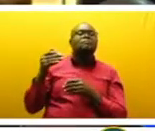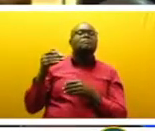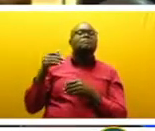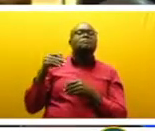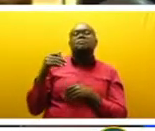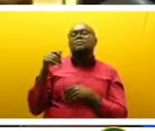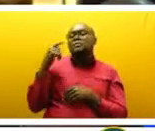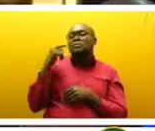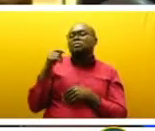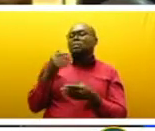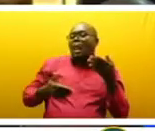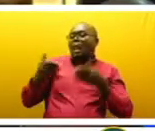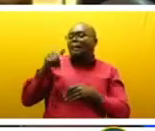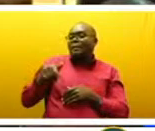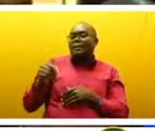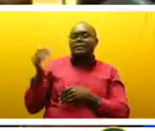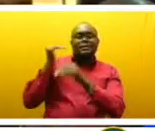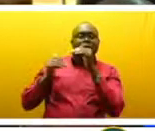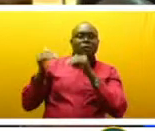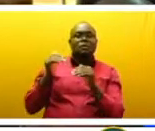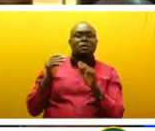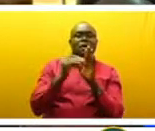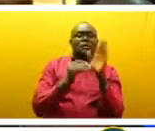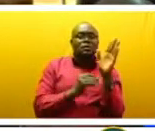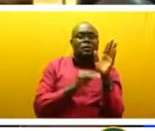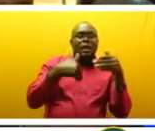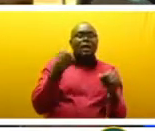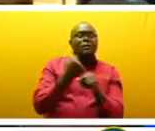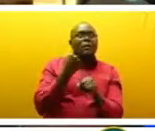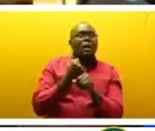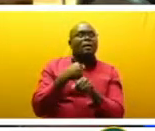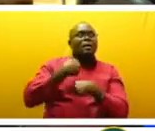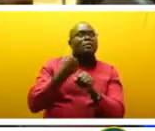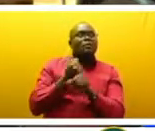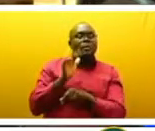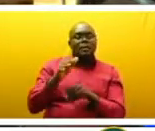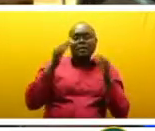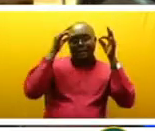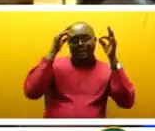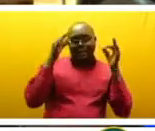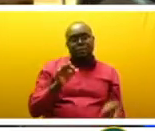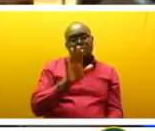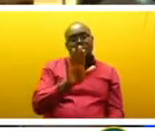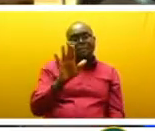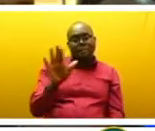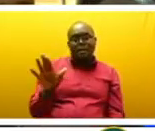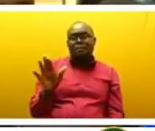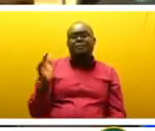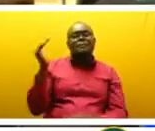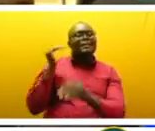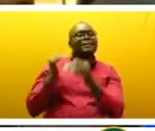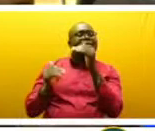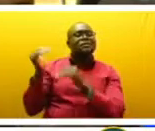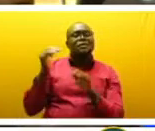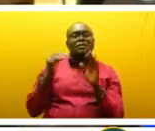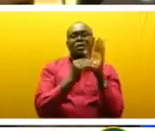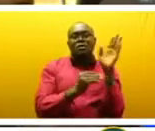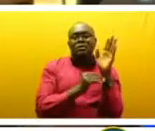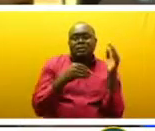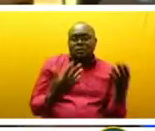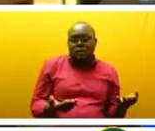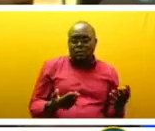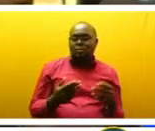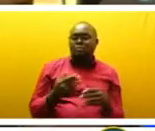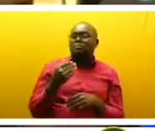under which we operate, under which you make your decisions. the historical context is very simple, that in the last